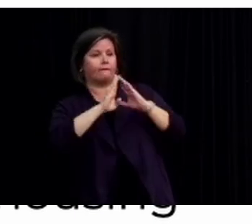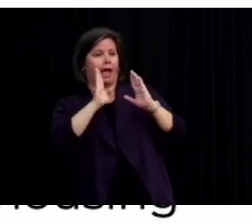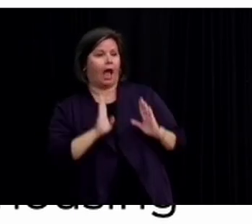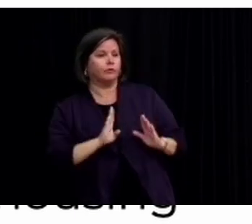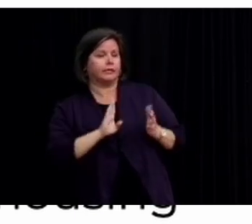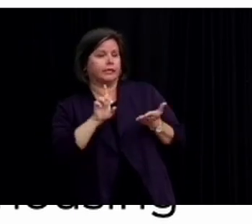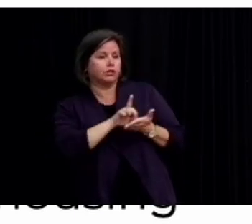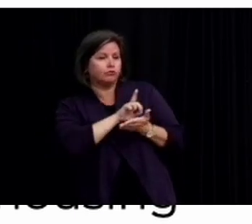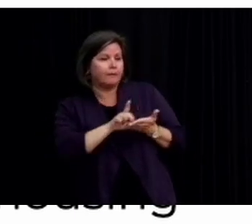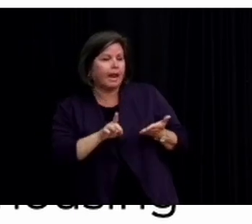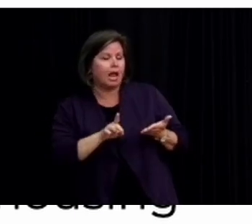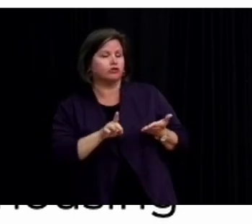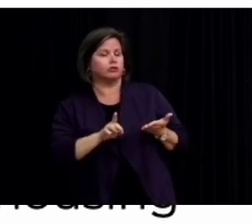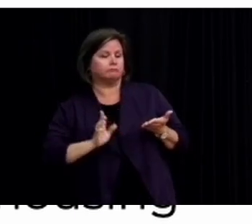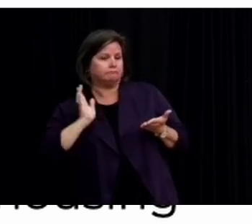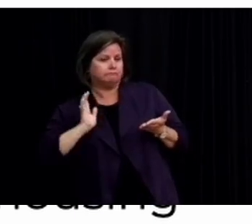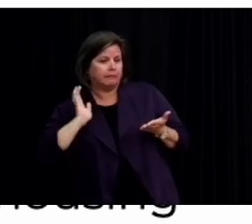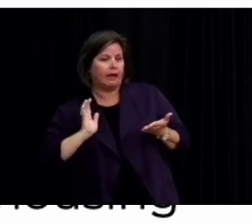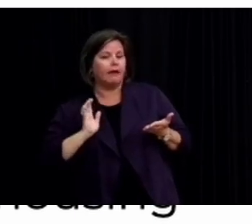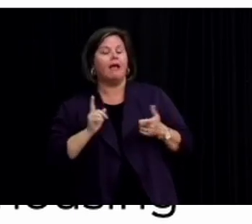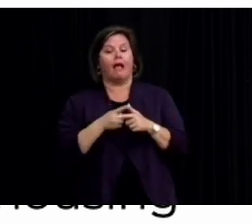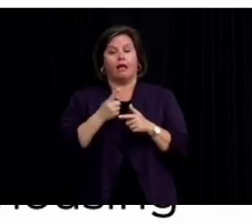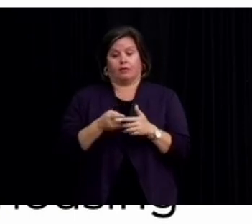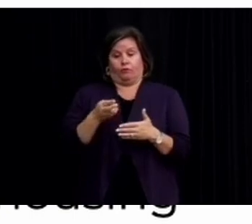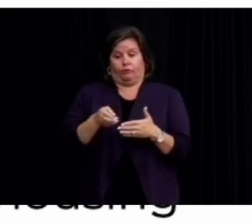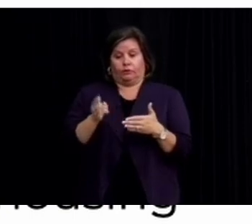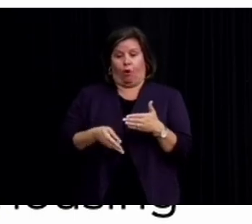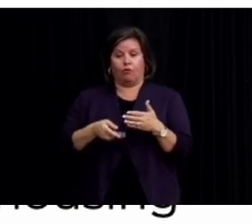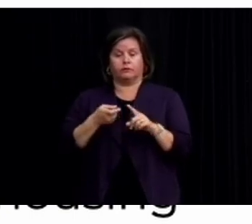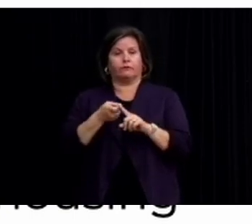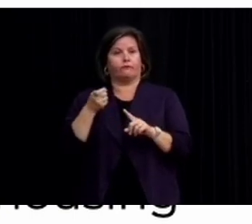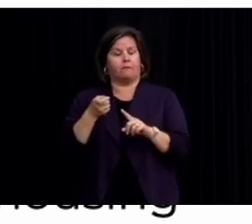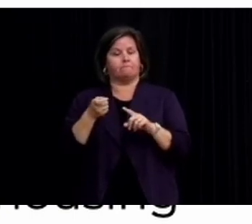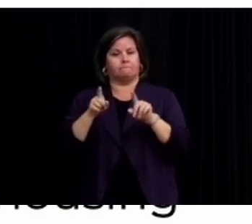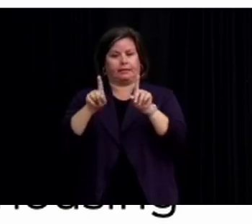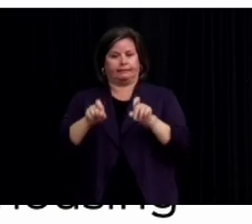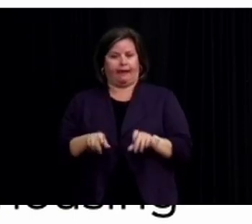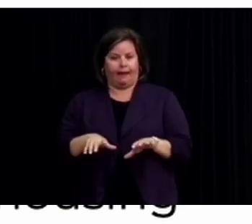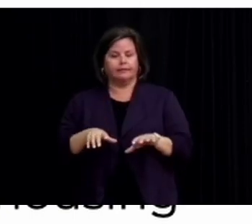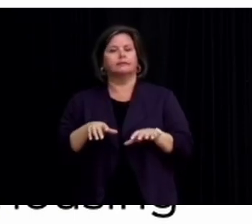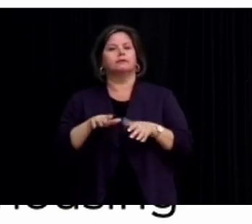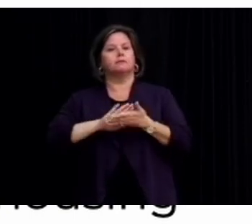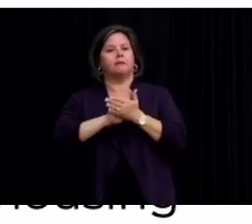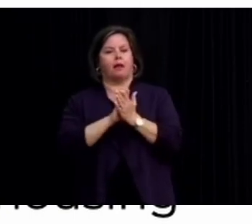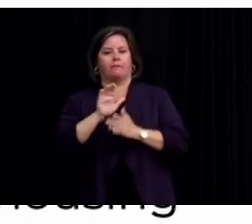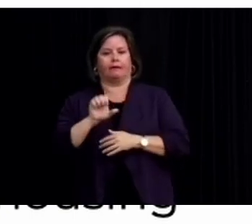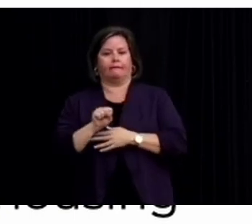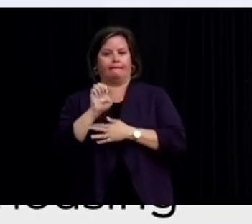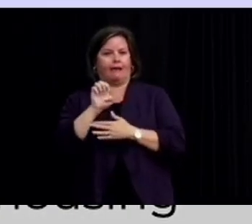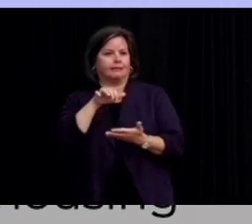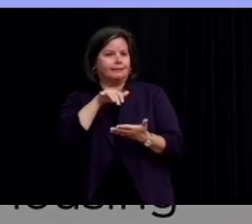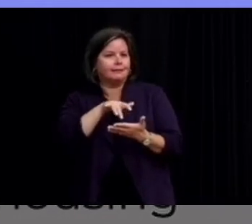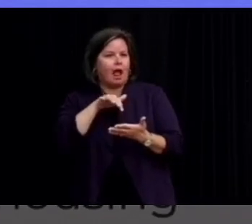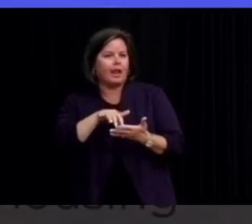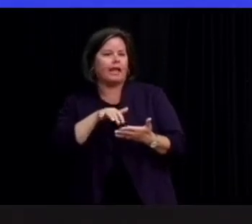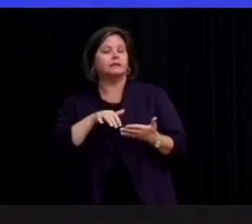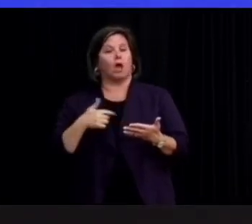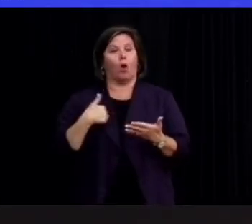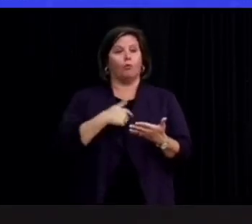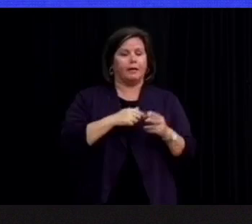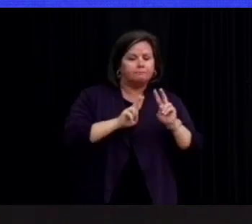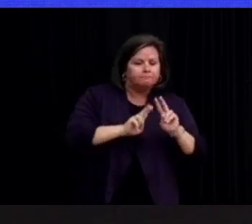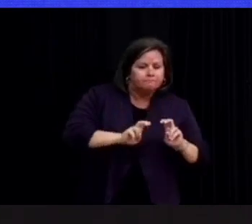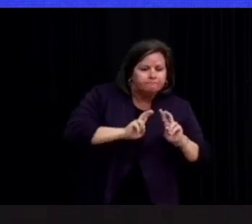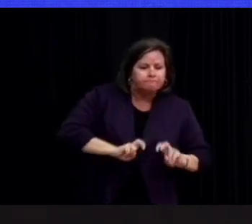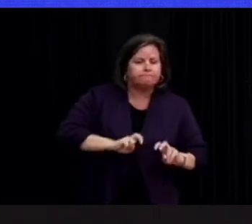we use the results of the test to turn them into case studies and analyze them, talk about what